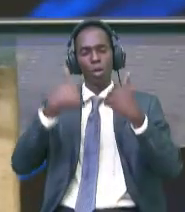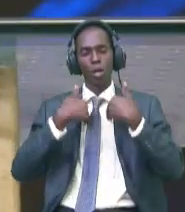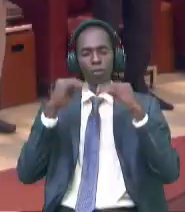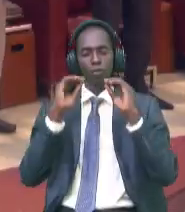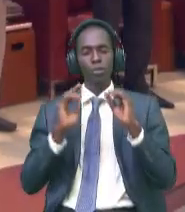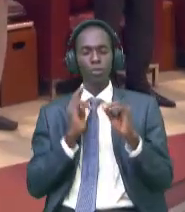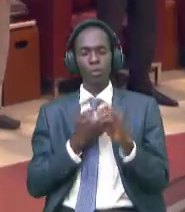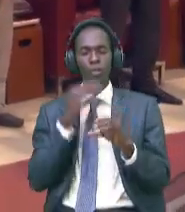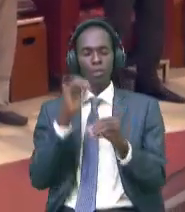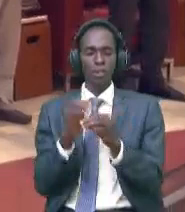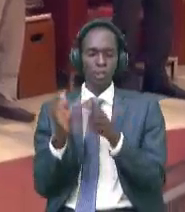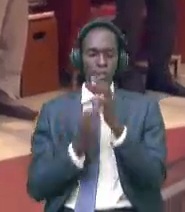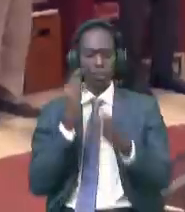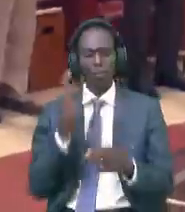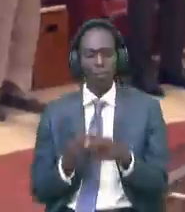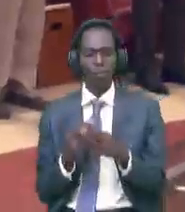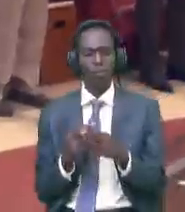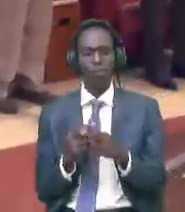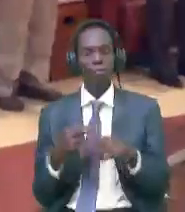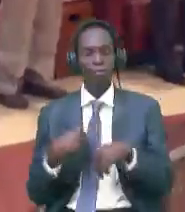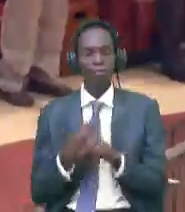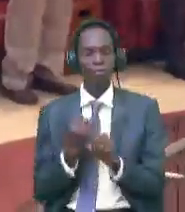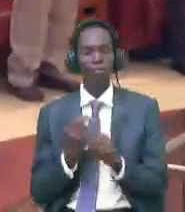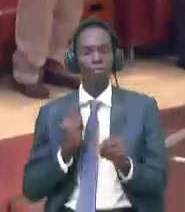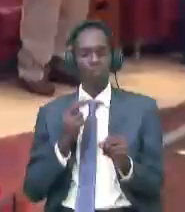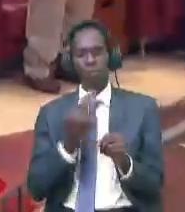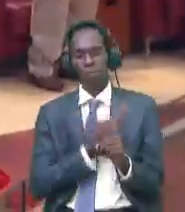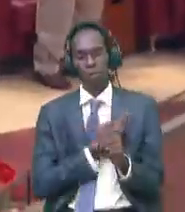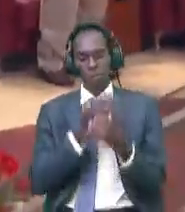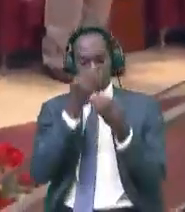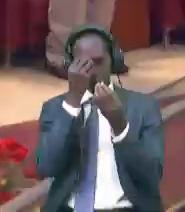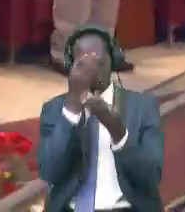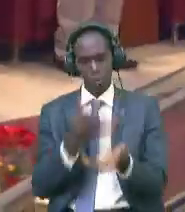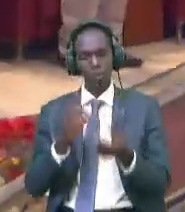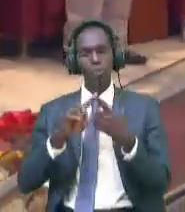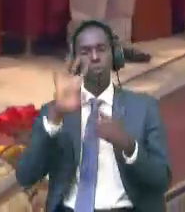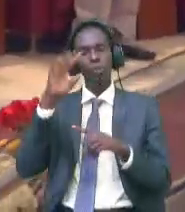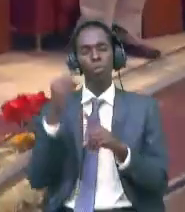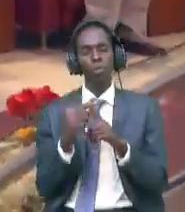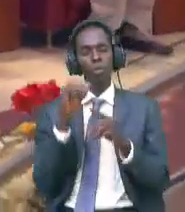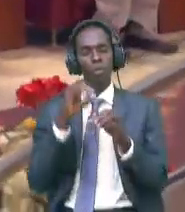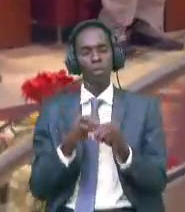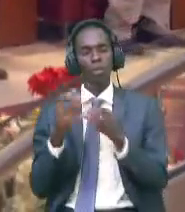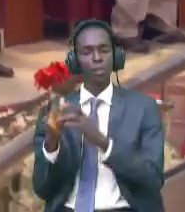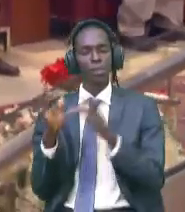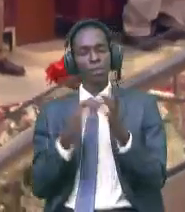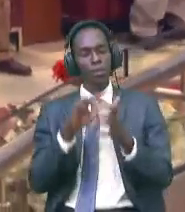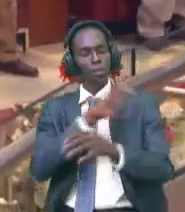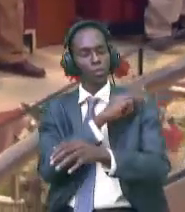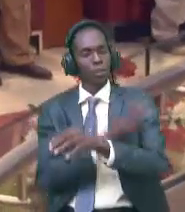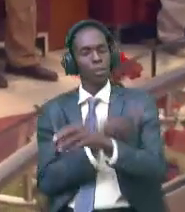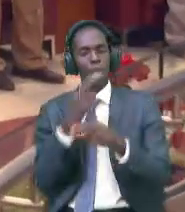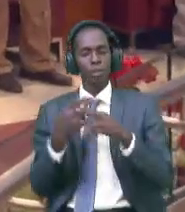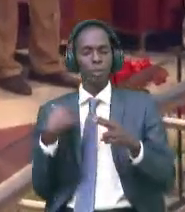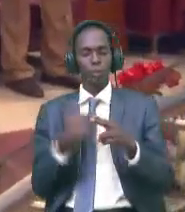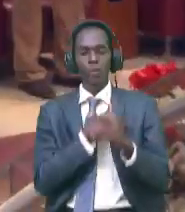in Jesus' name. Make us obedient to your word. In Jesus' mighty name